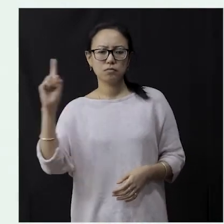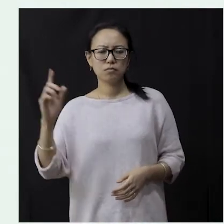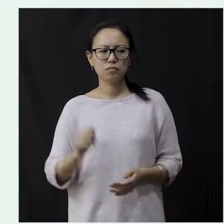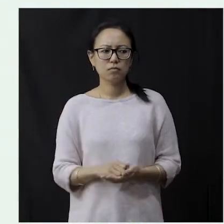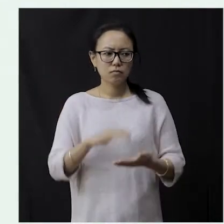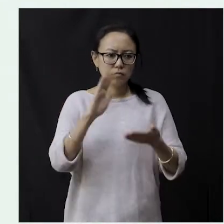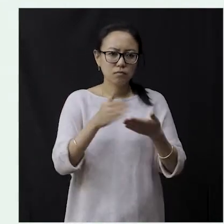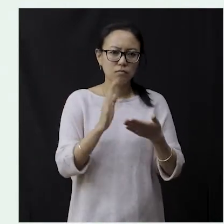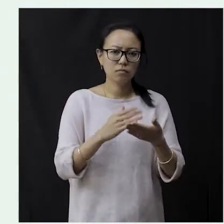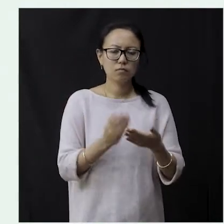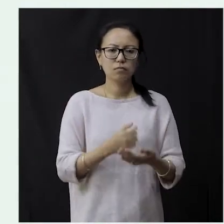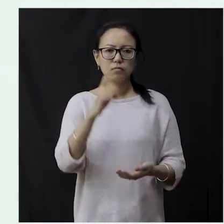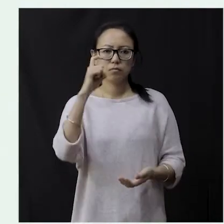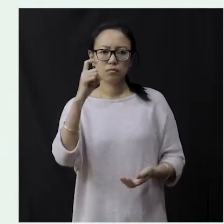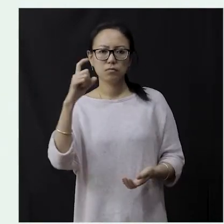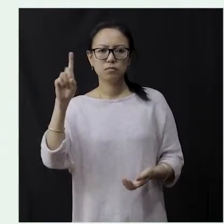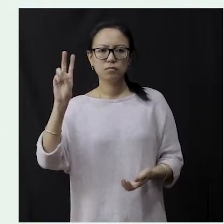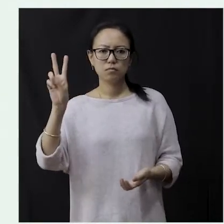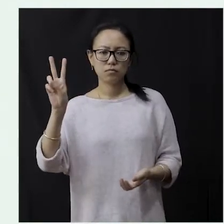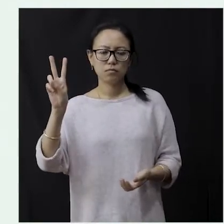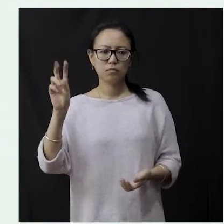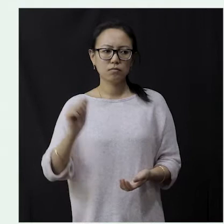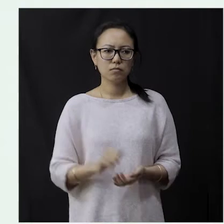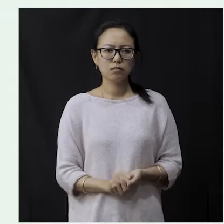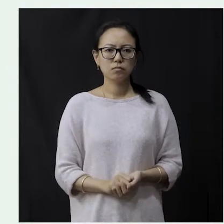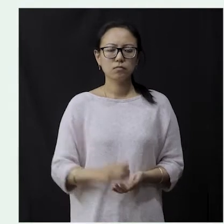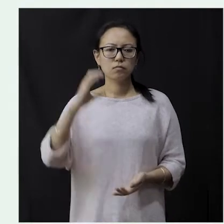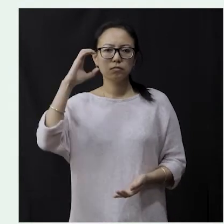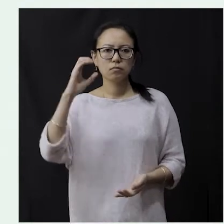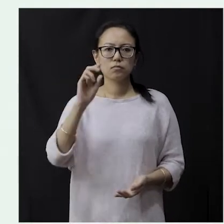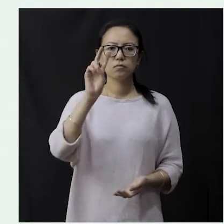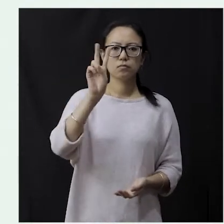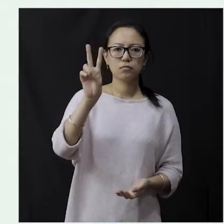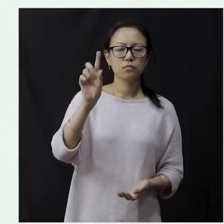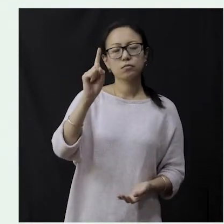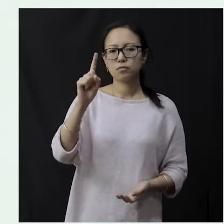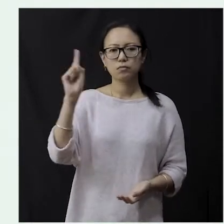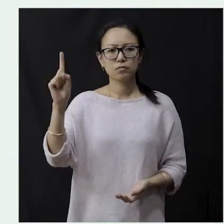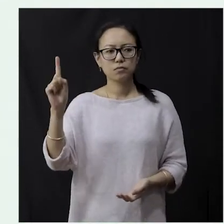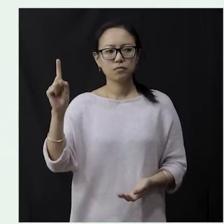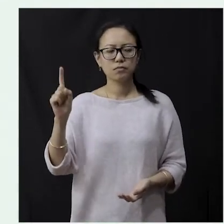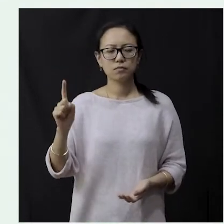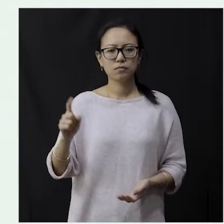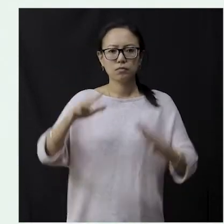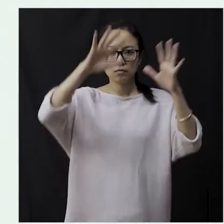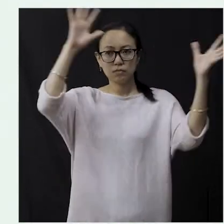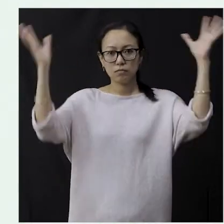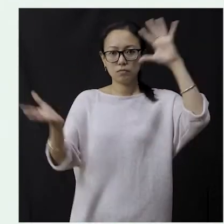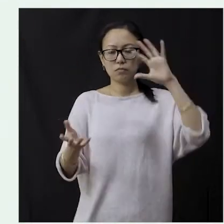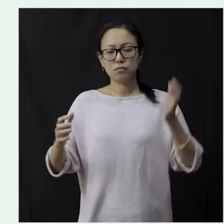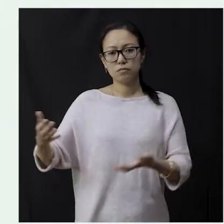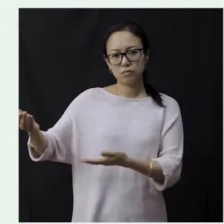page number 72 in your textbook. Chapter 11, Bringing the World Closer, page